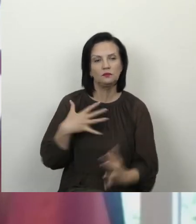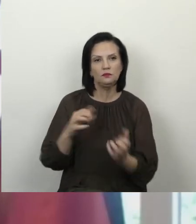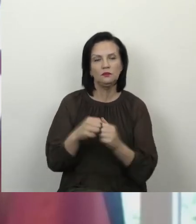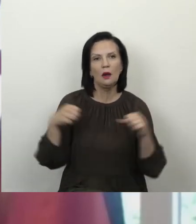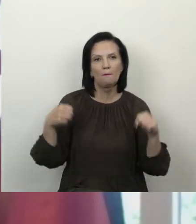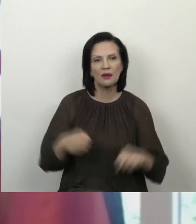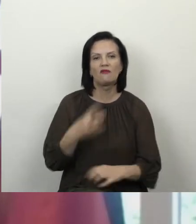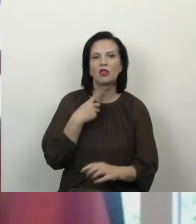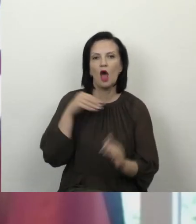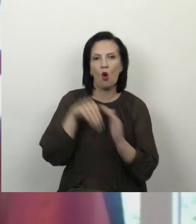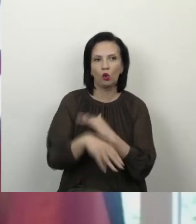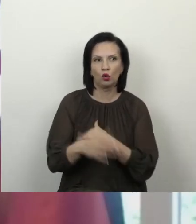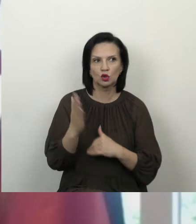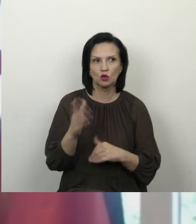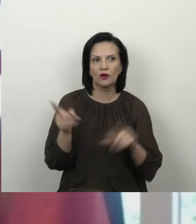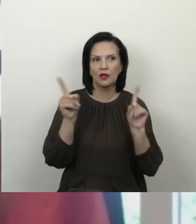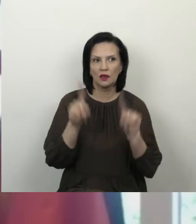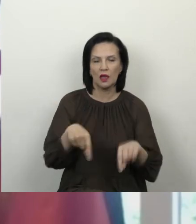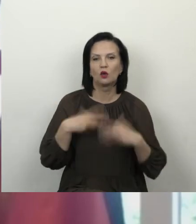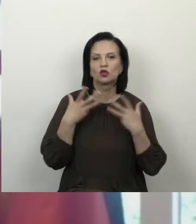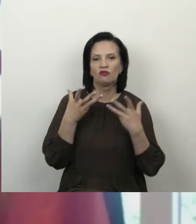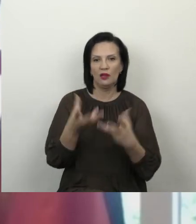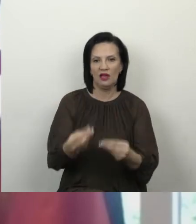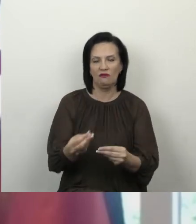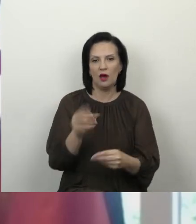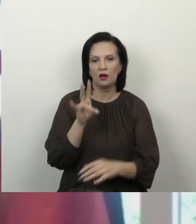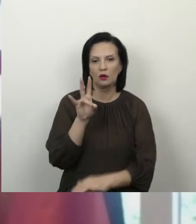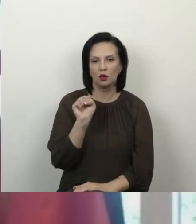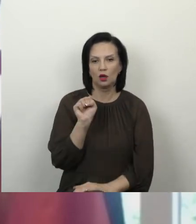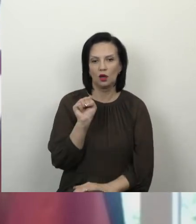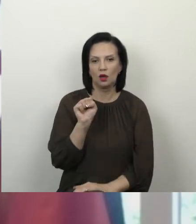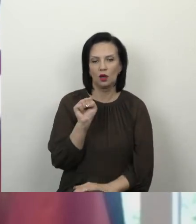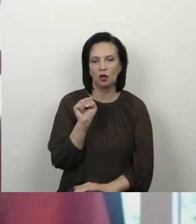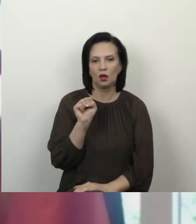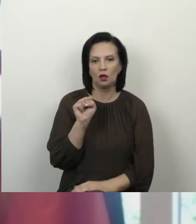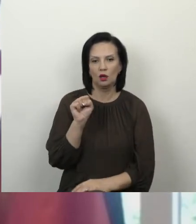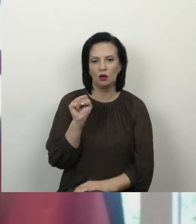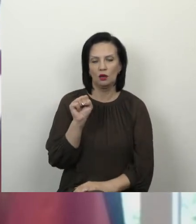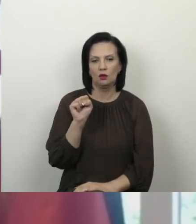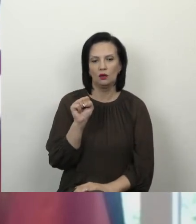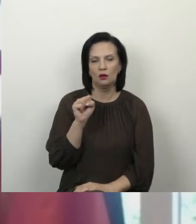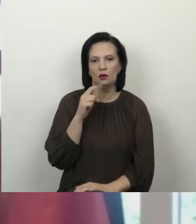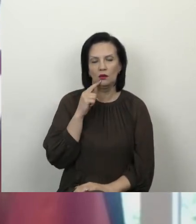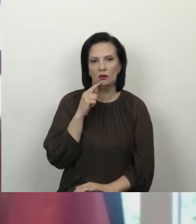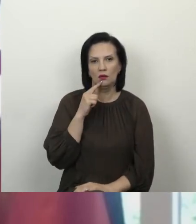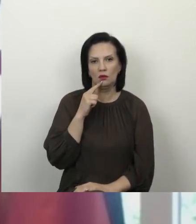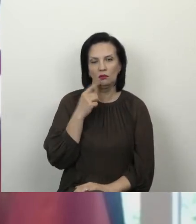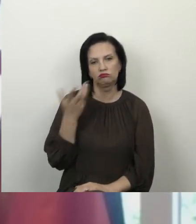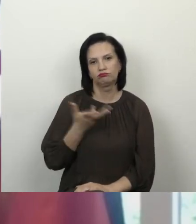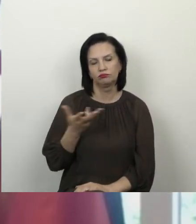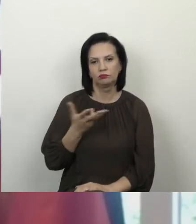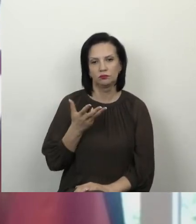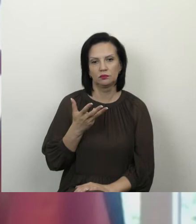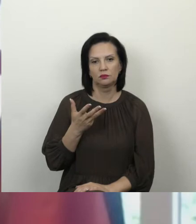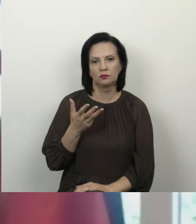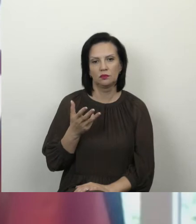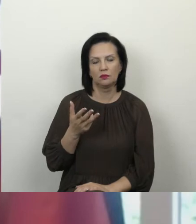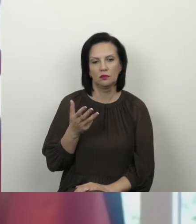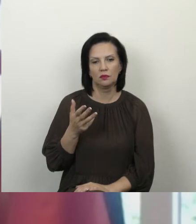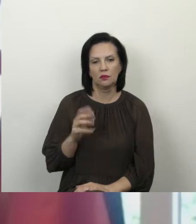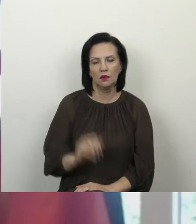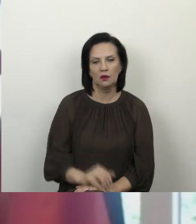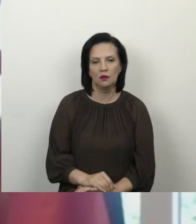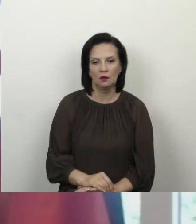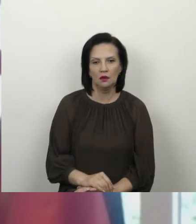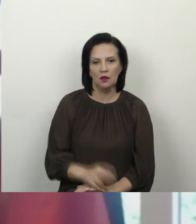an impact on the powers of expression of public officials, including and not least members of